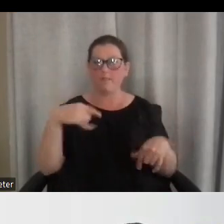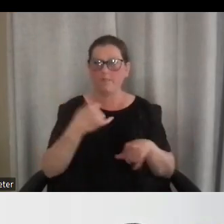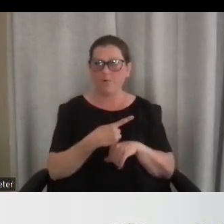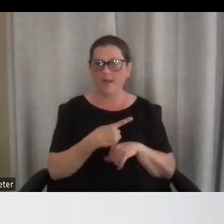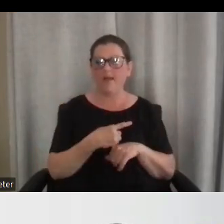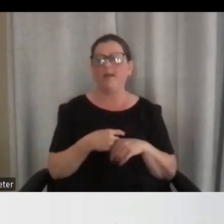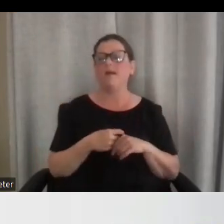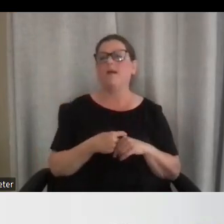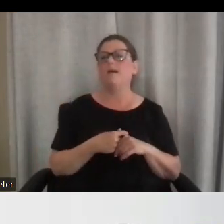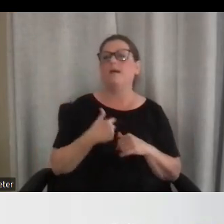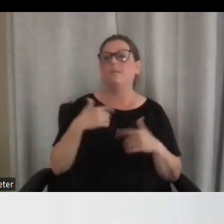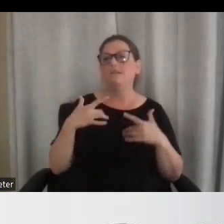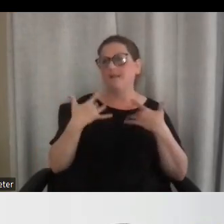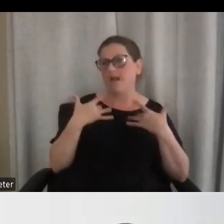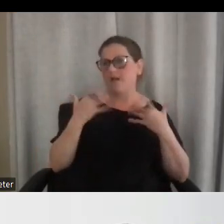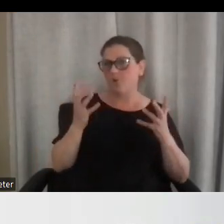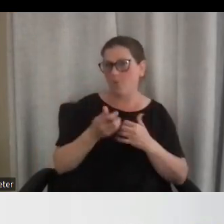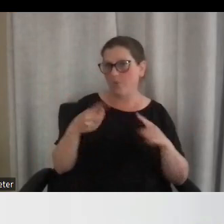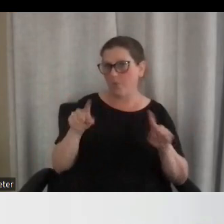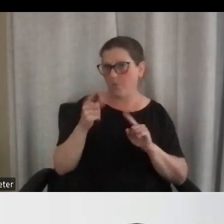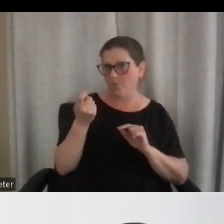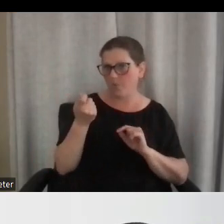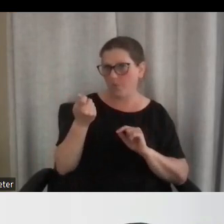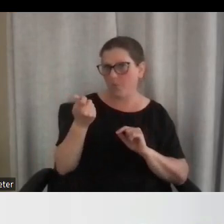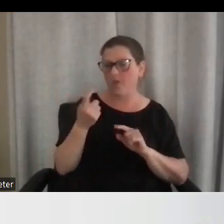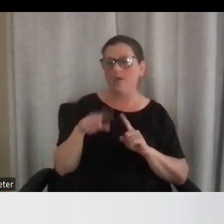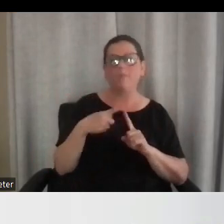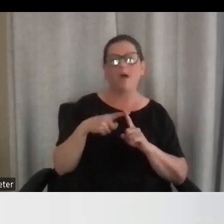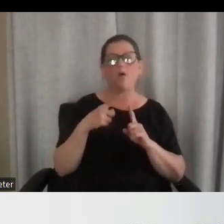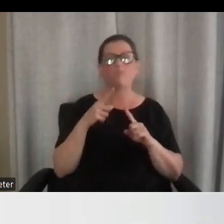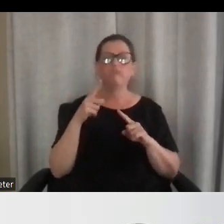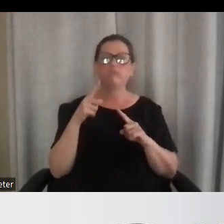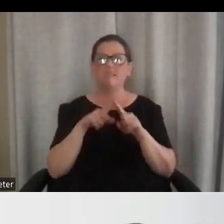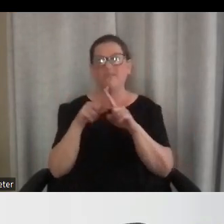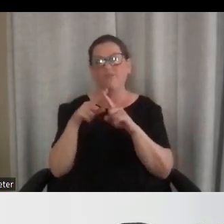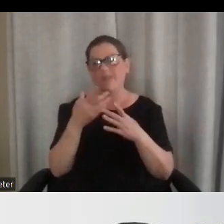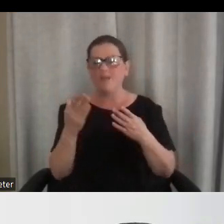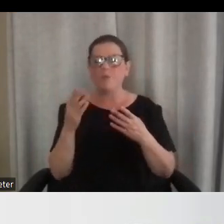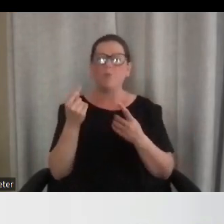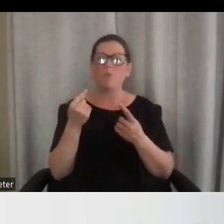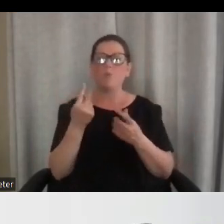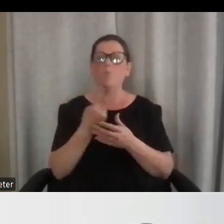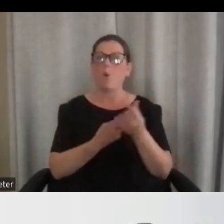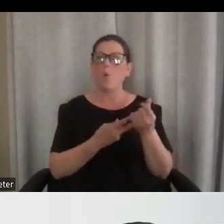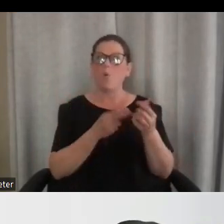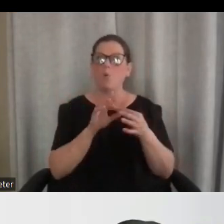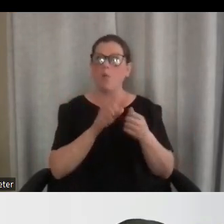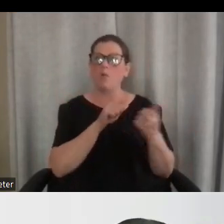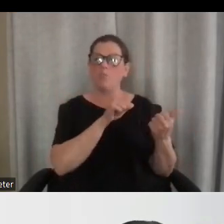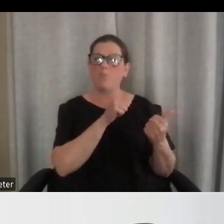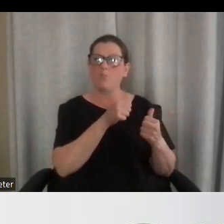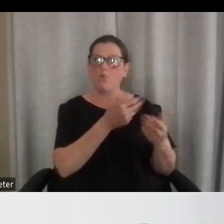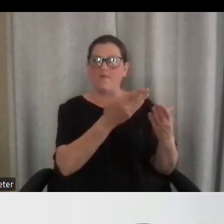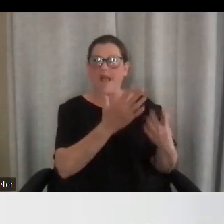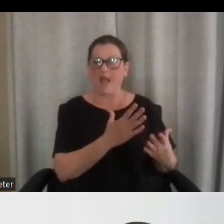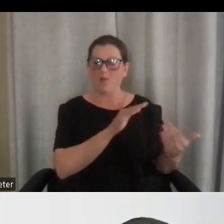I'm excited to talk to you a little bit about some different things we're doing both in provider approaches as well as